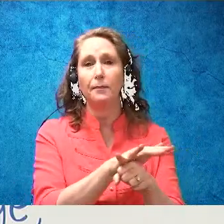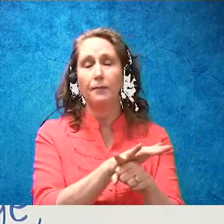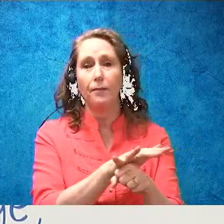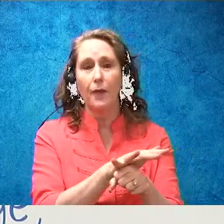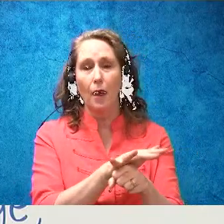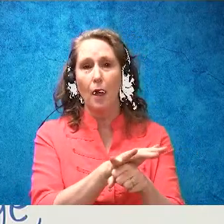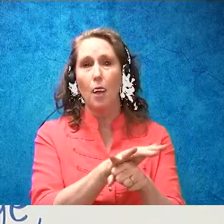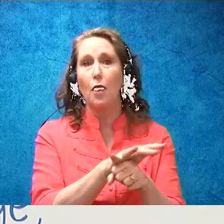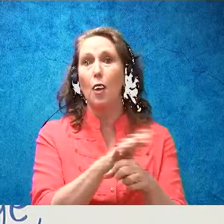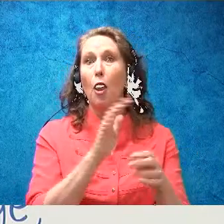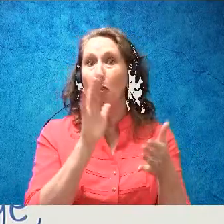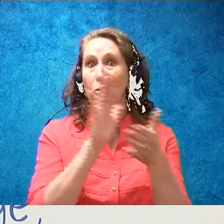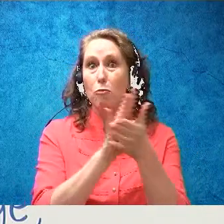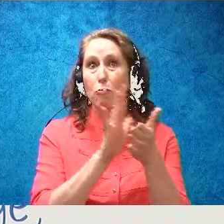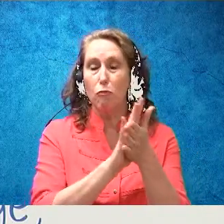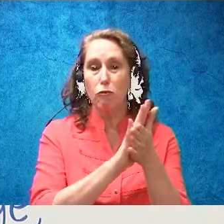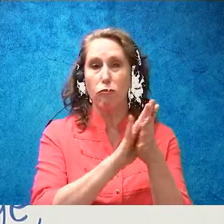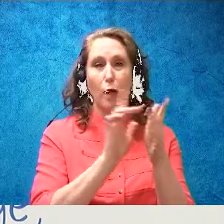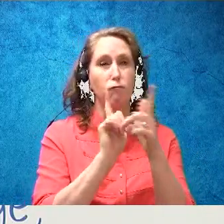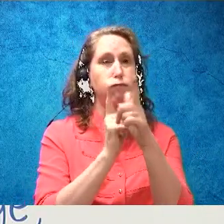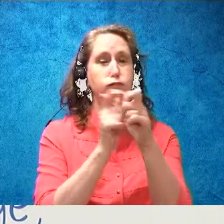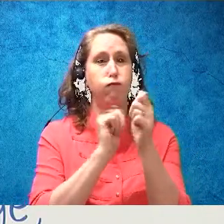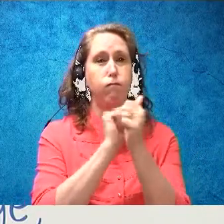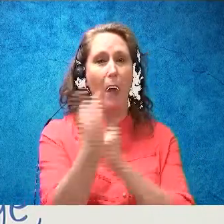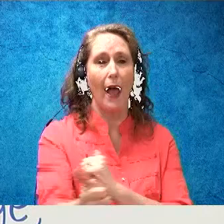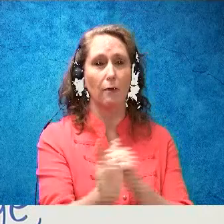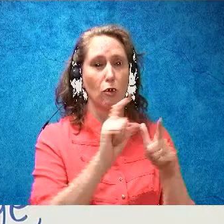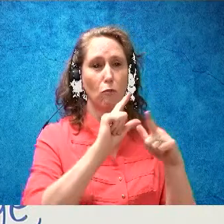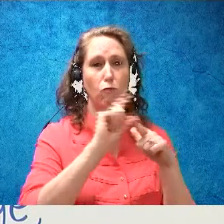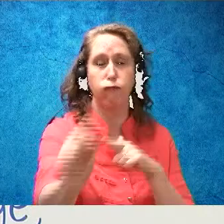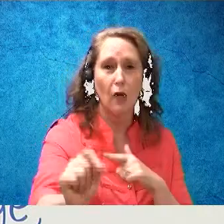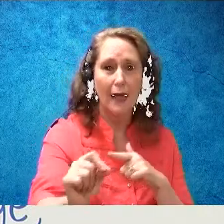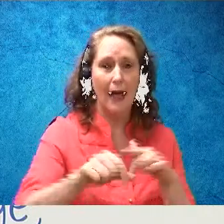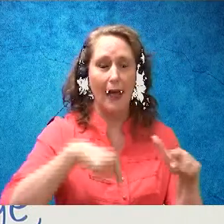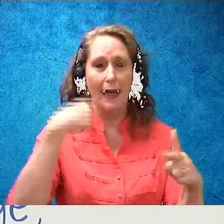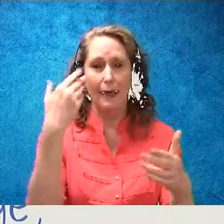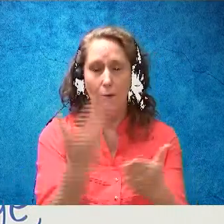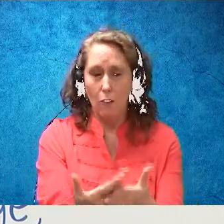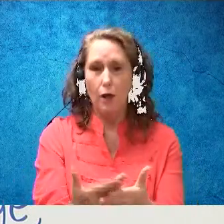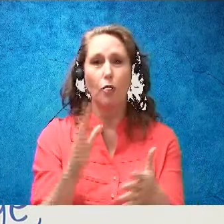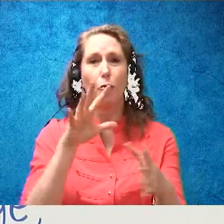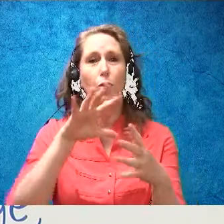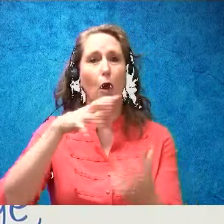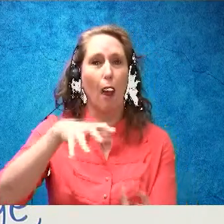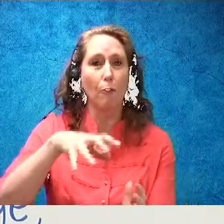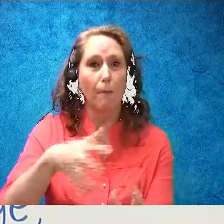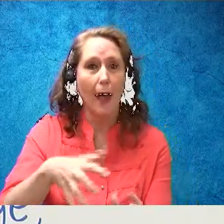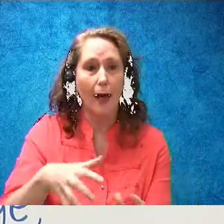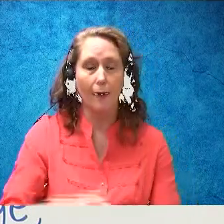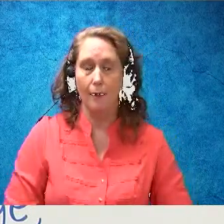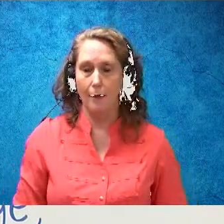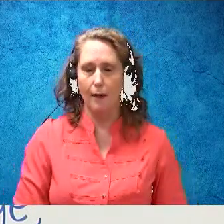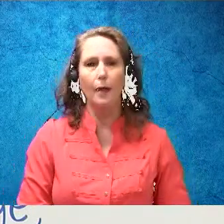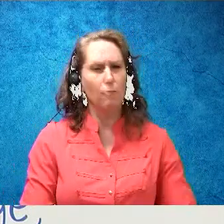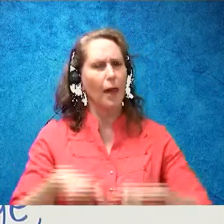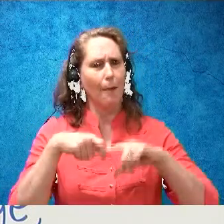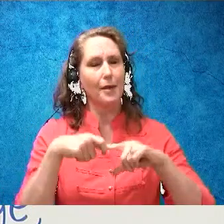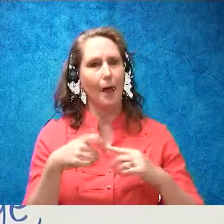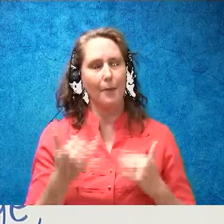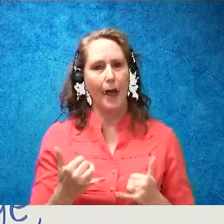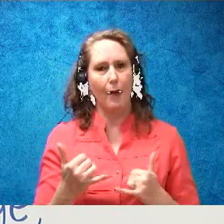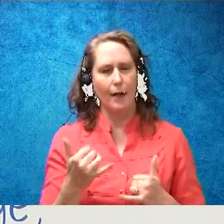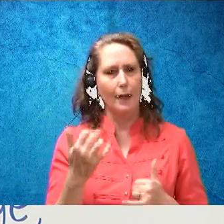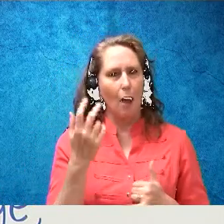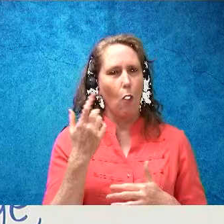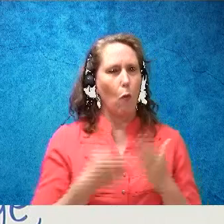They zoomed past the school and into the laundromat. So I want to stop right there and see if you can